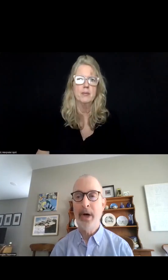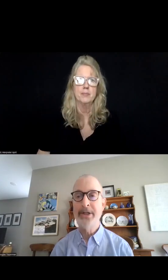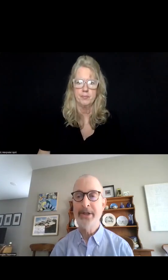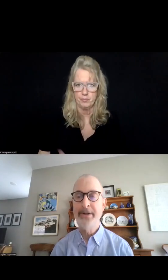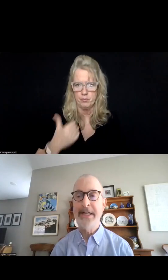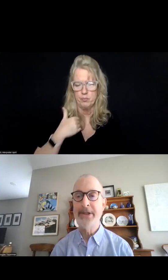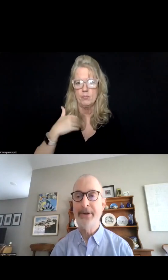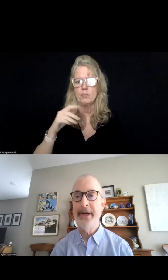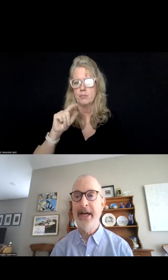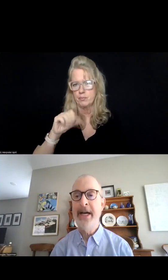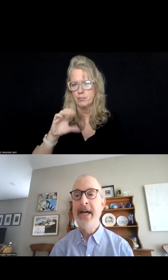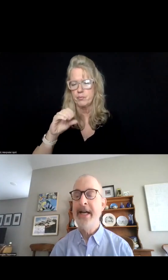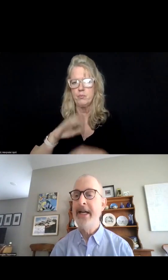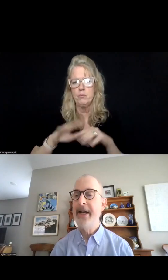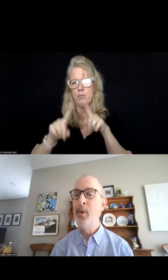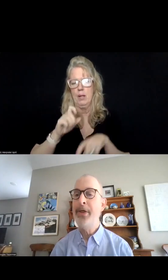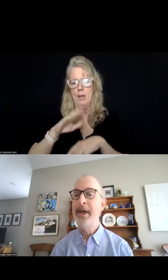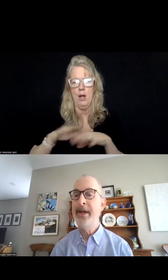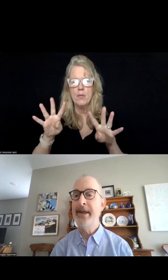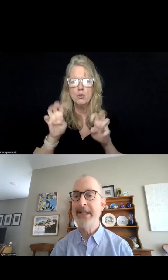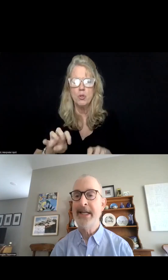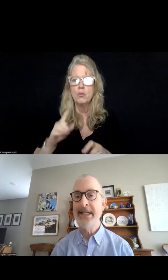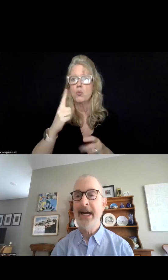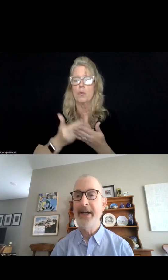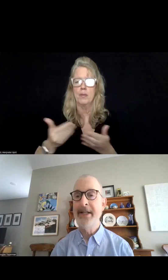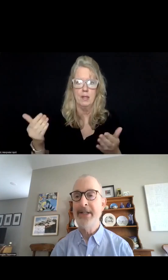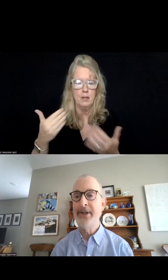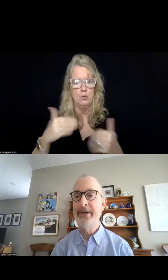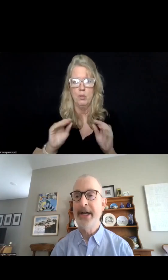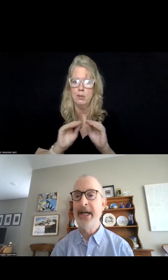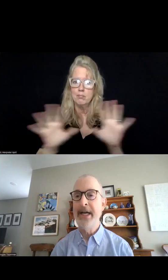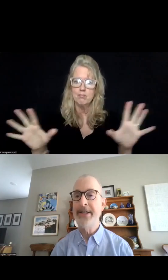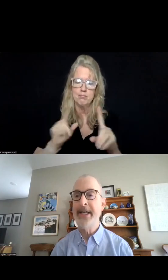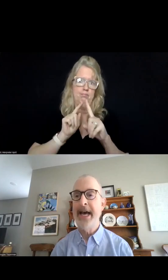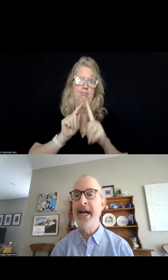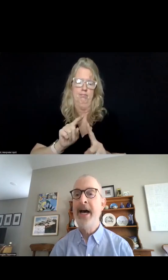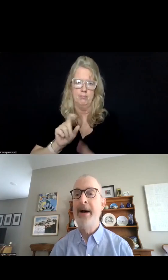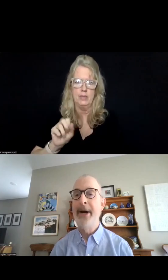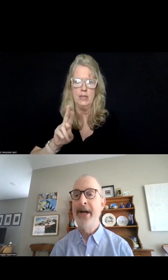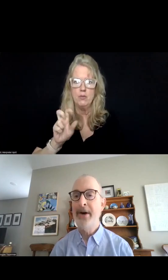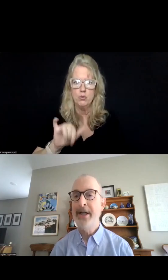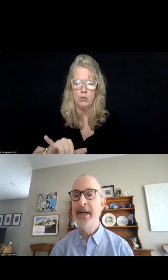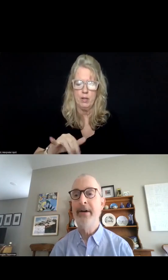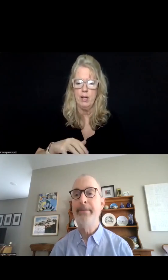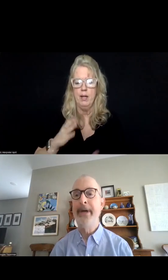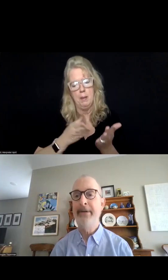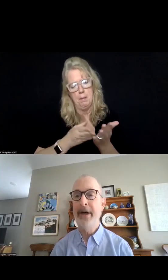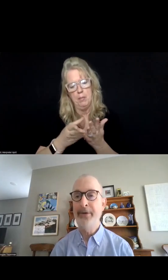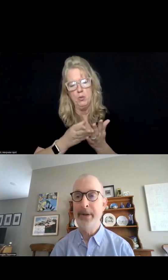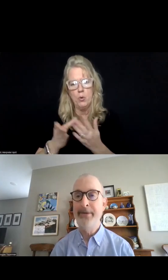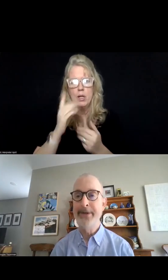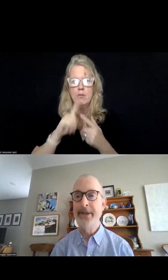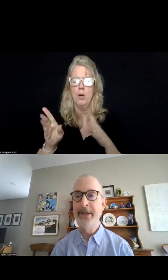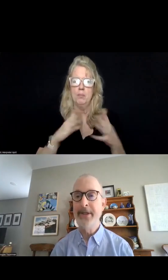tobacco questions on that survey. And one thing that stands out in that survey is that a minority of behavioral